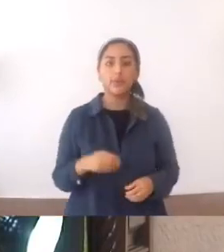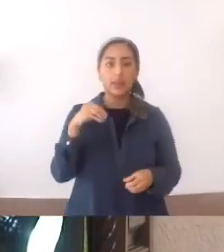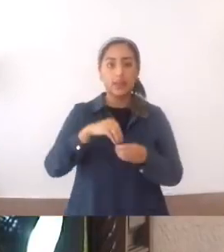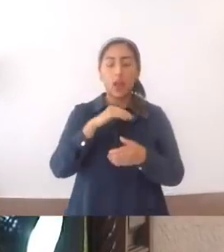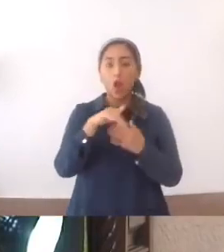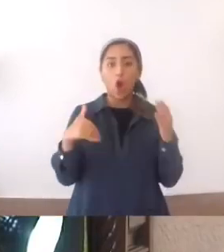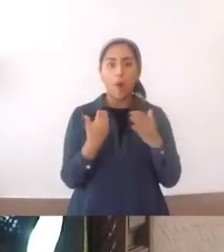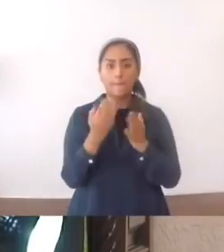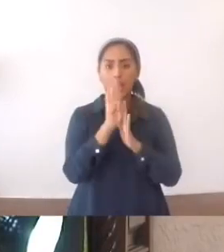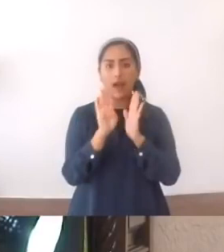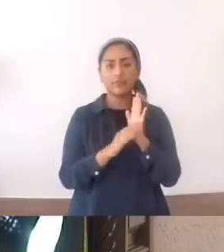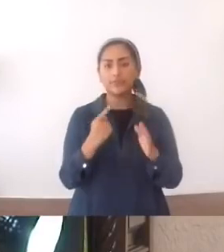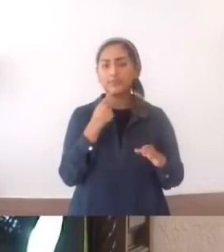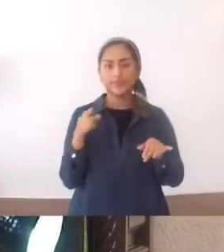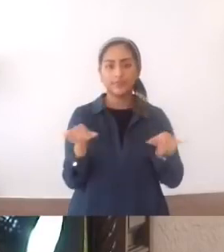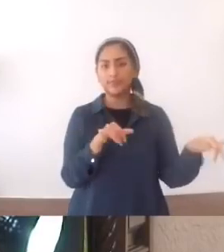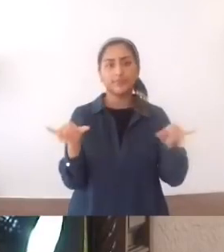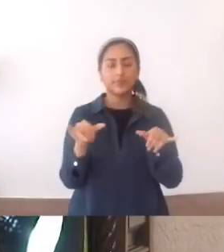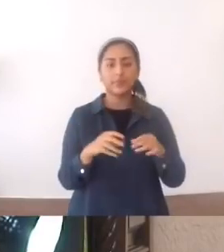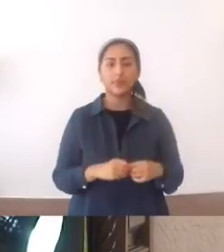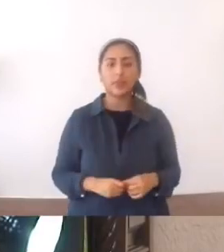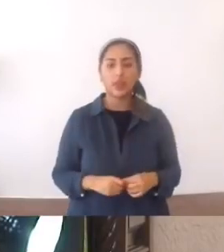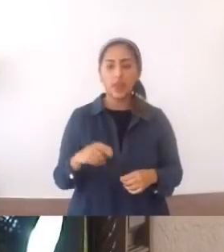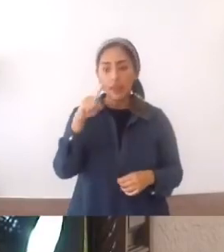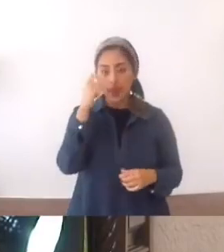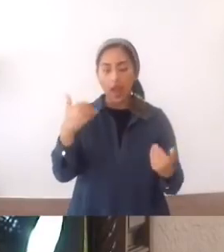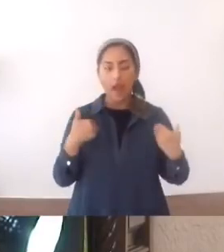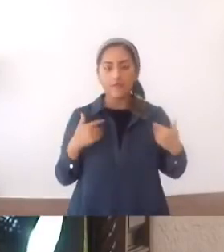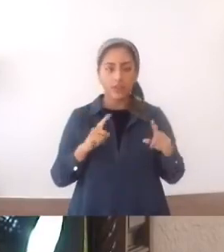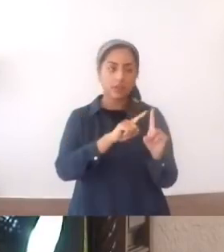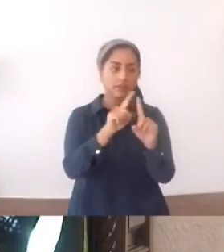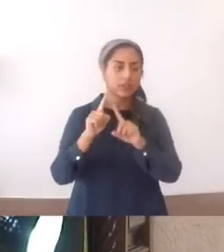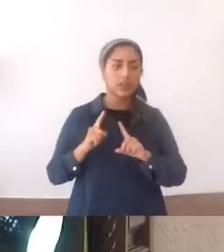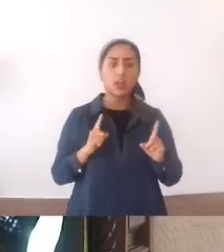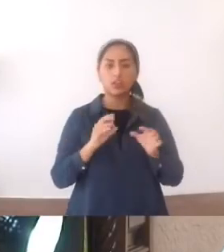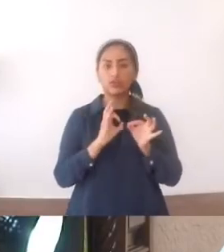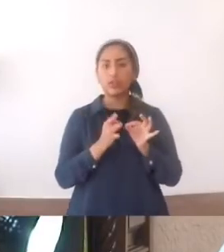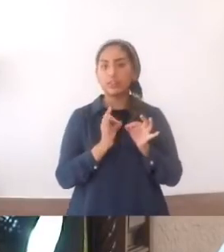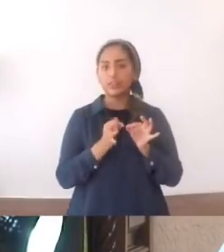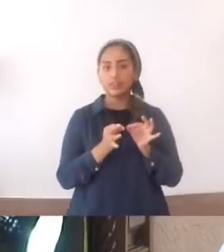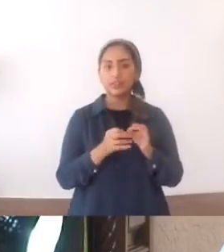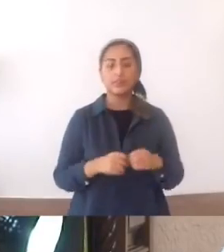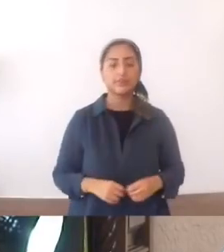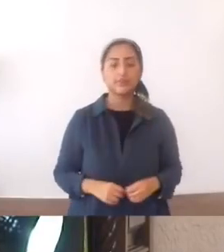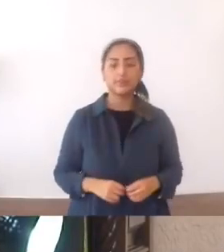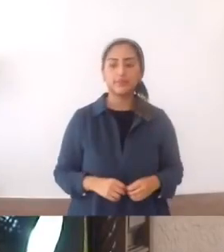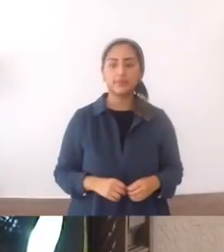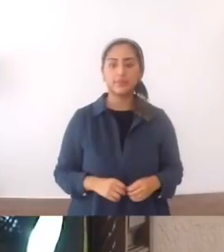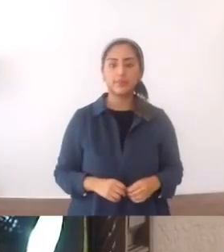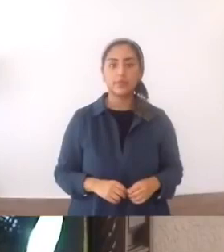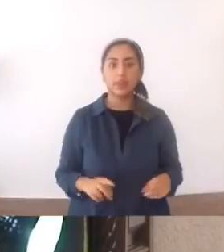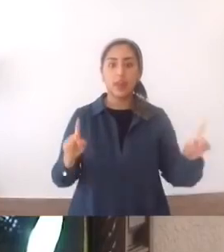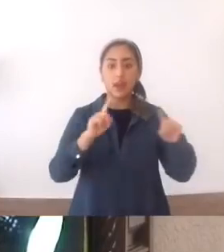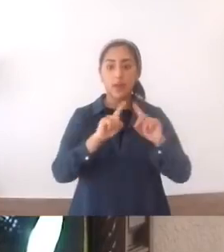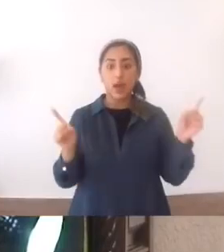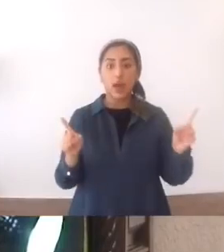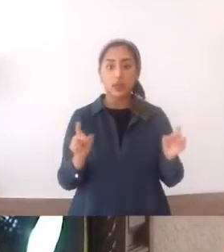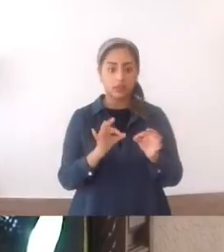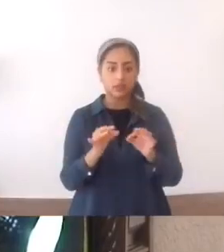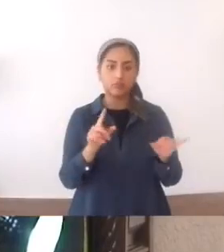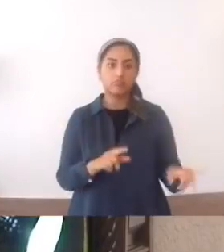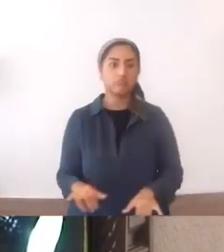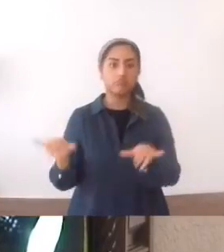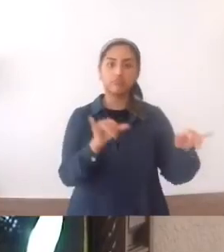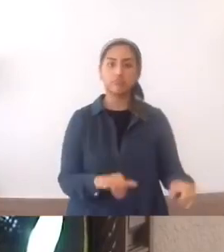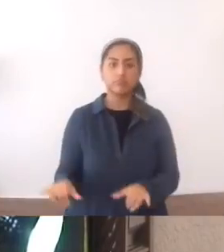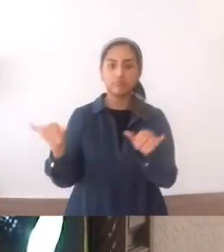her plagues. En todas las Biblias dice lo mismo, In all Bible says the same, porque hay diferentes traducciones, because there are different translations. pero